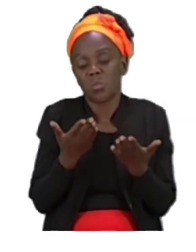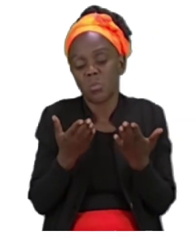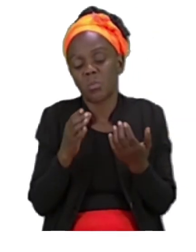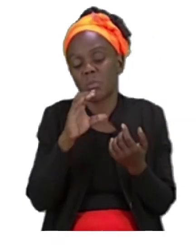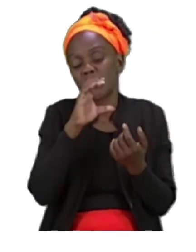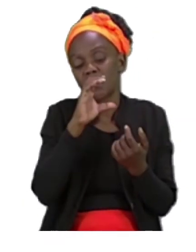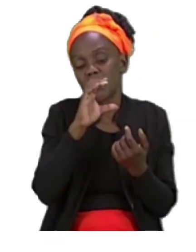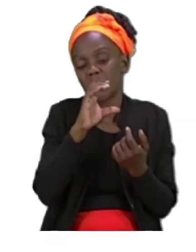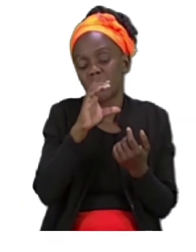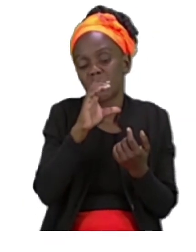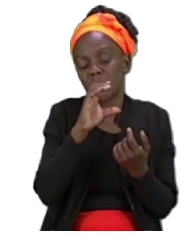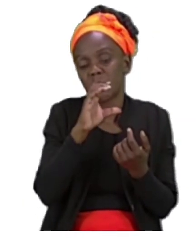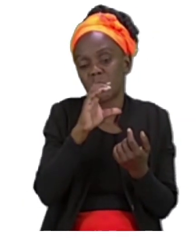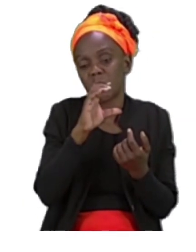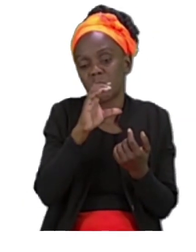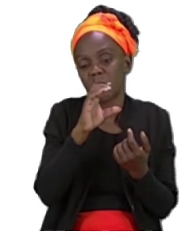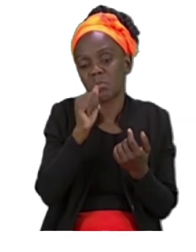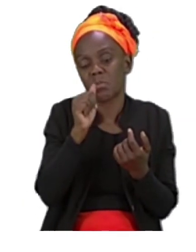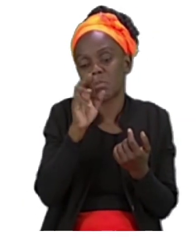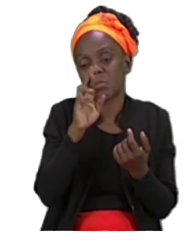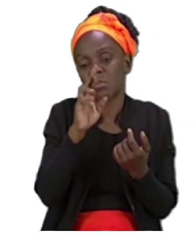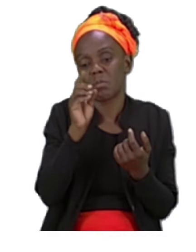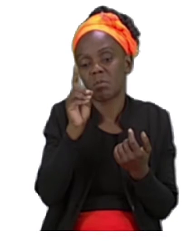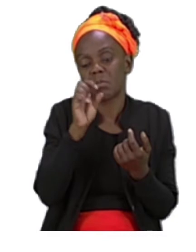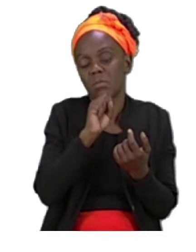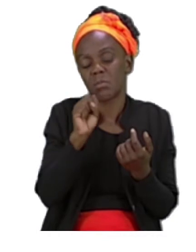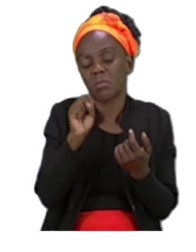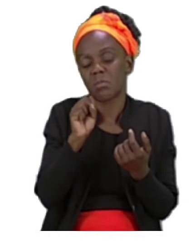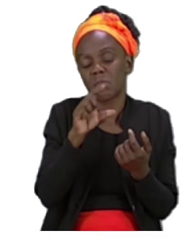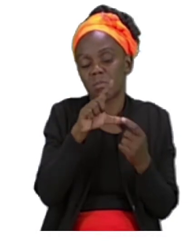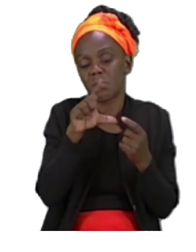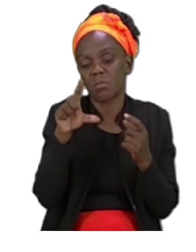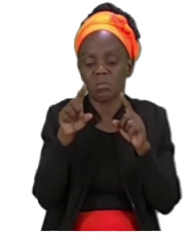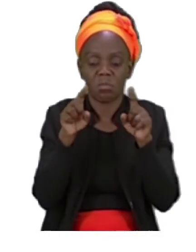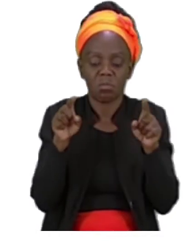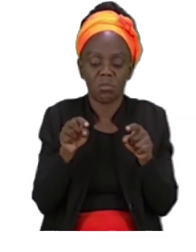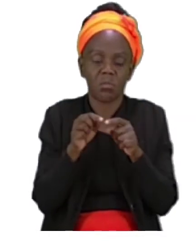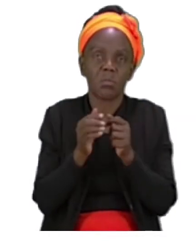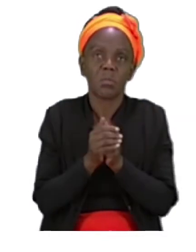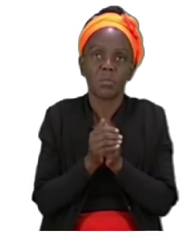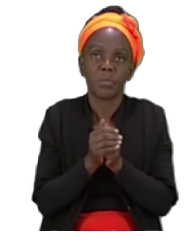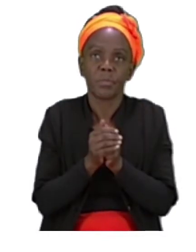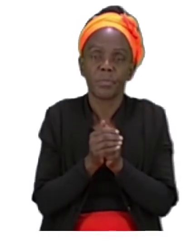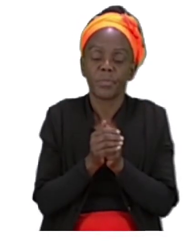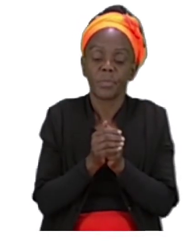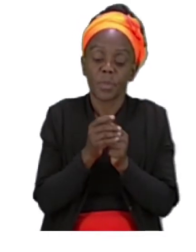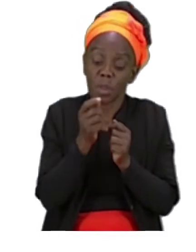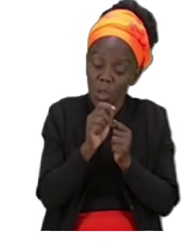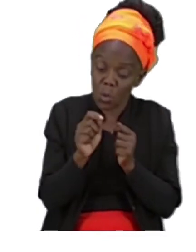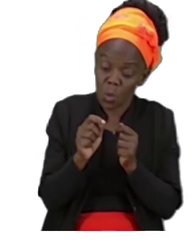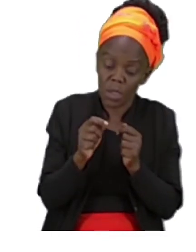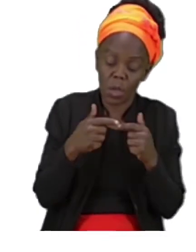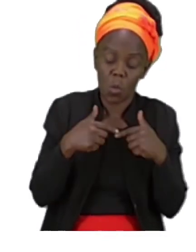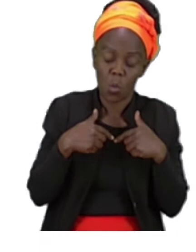say, we like to play with, or we like to play,